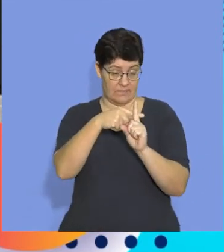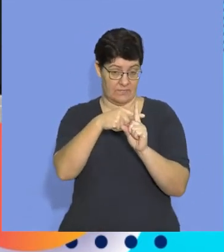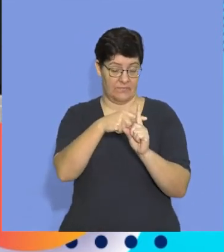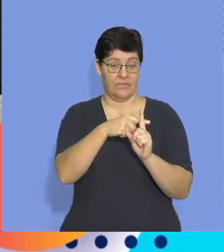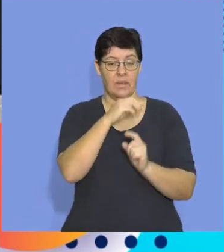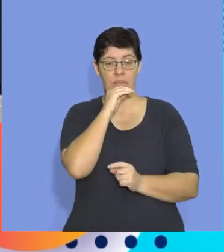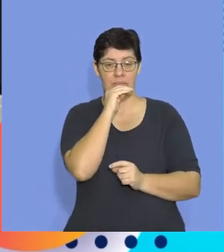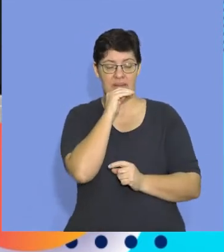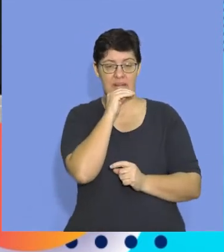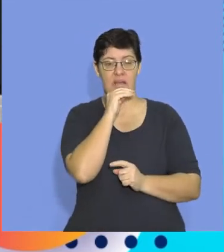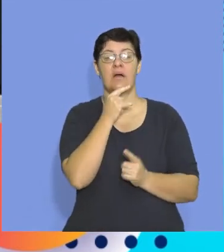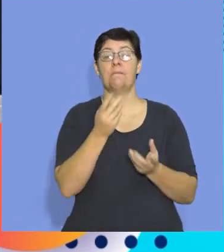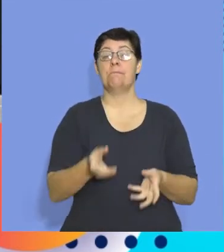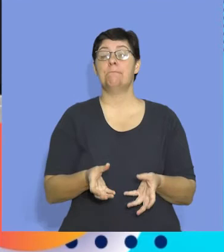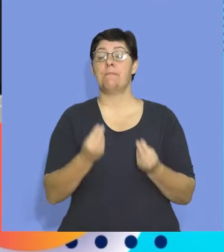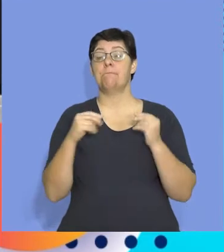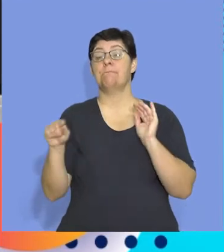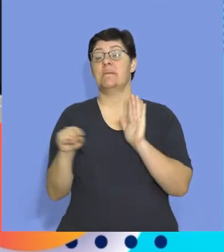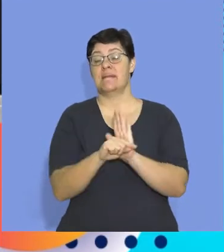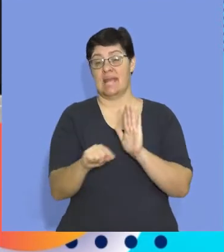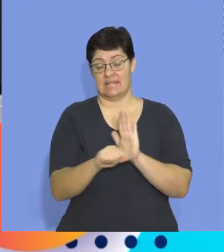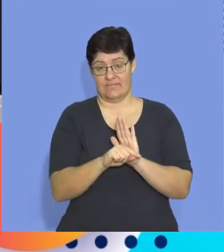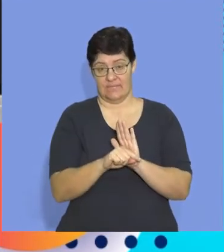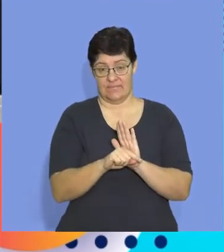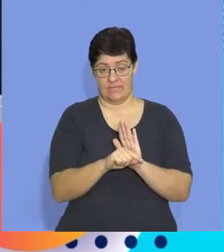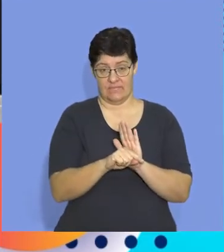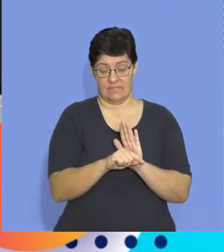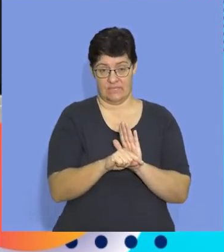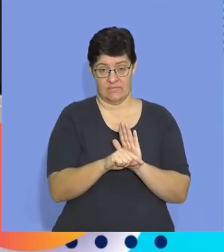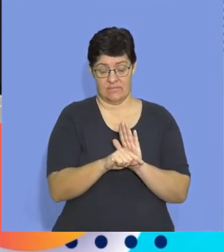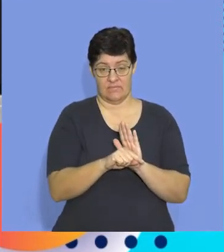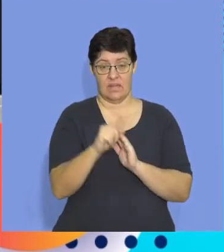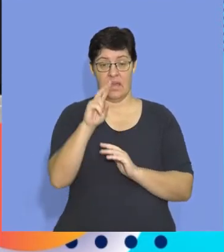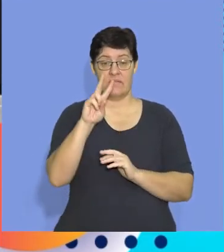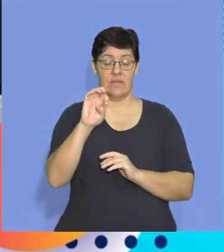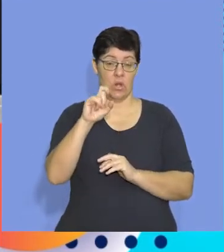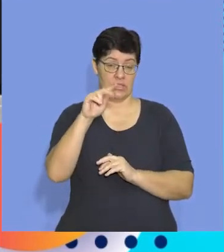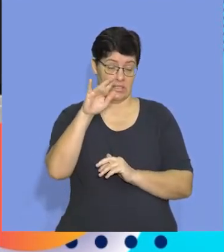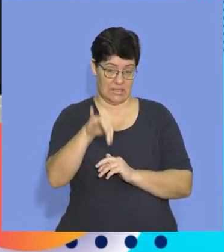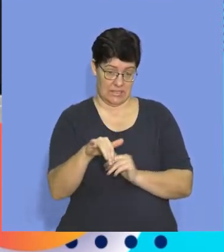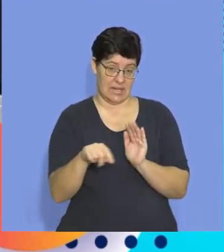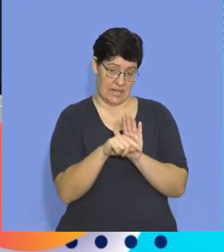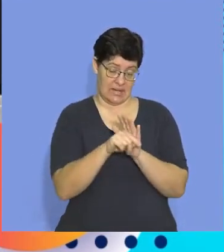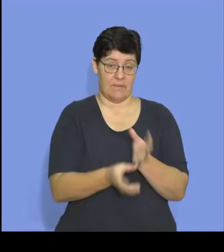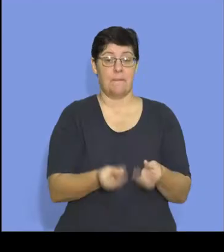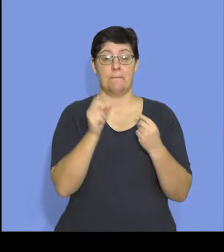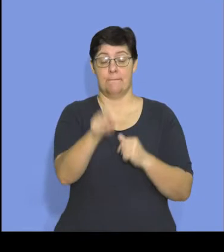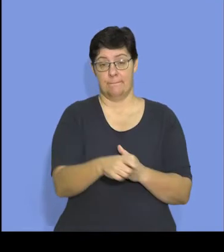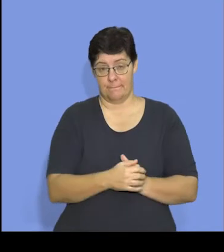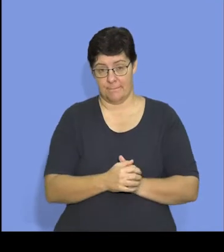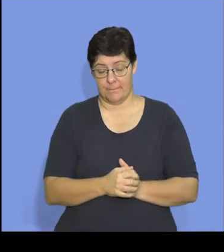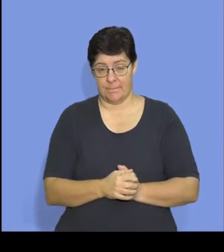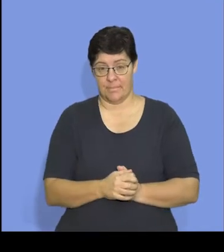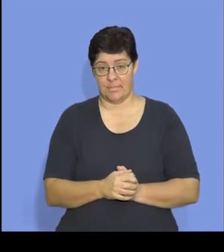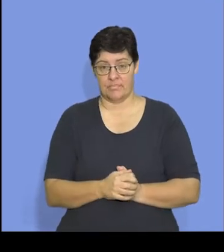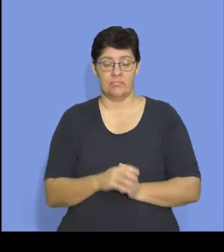that now I should be getting negative velocities, okay? So let's see